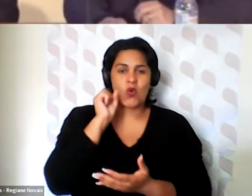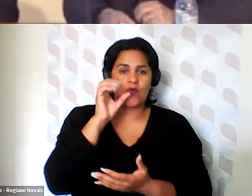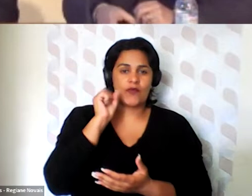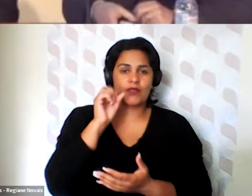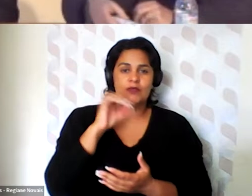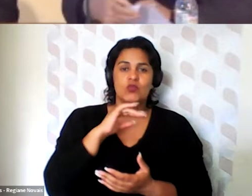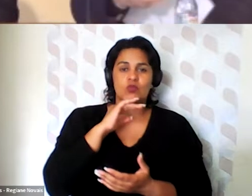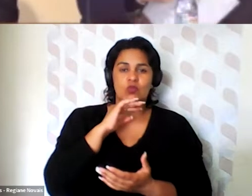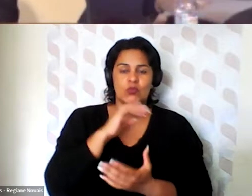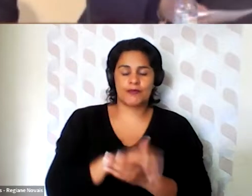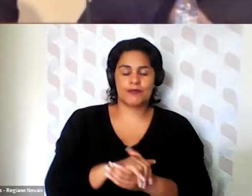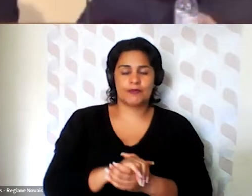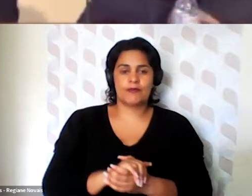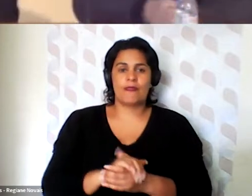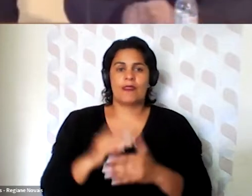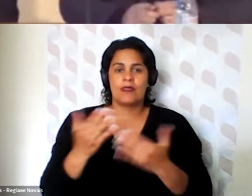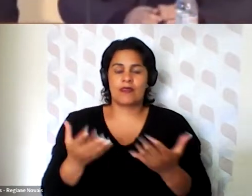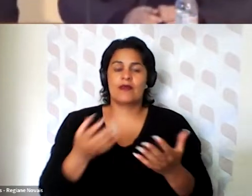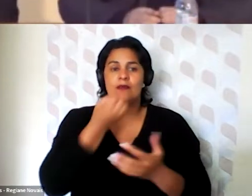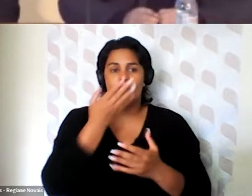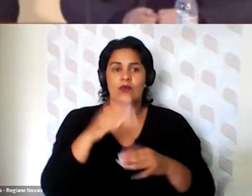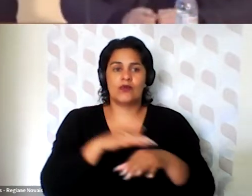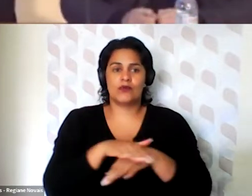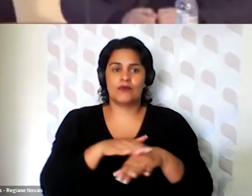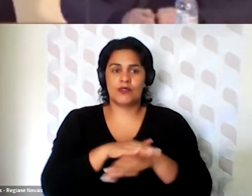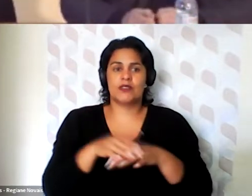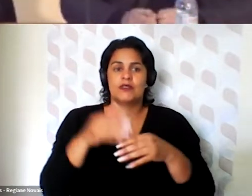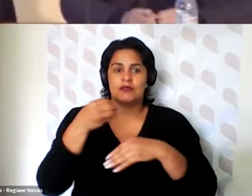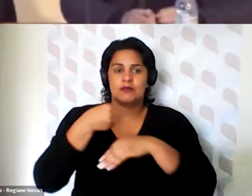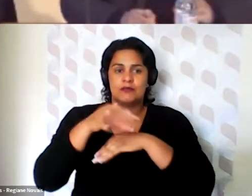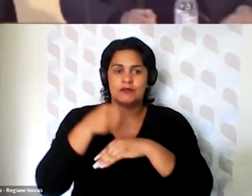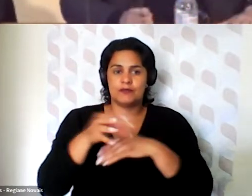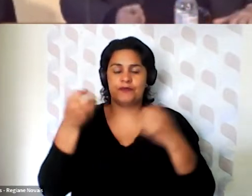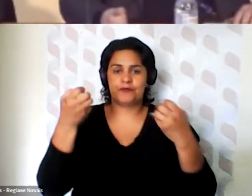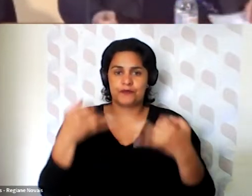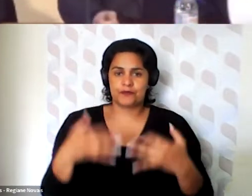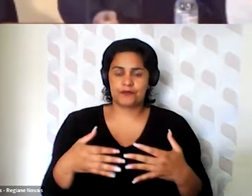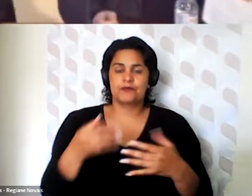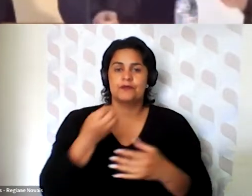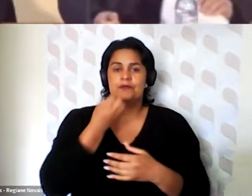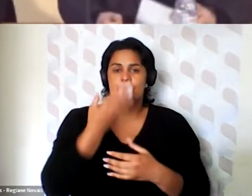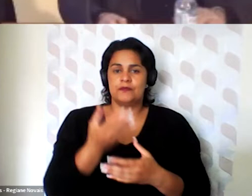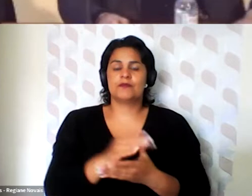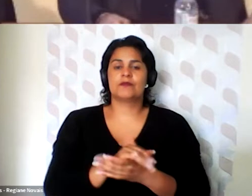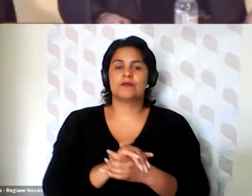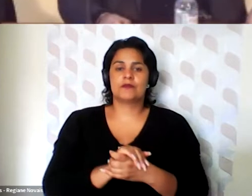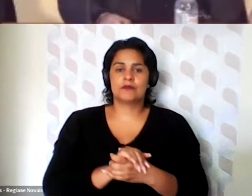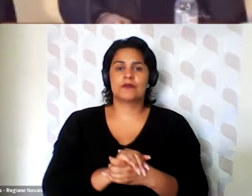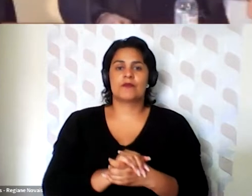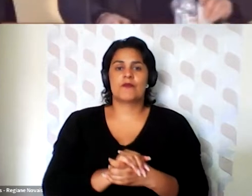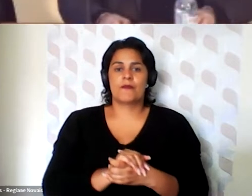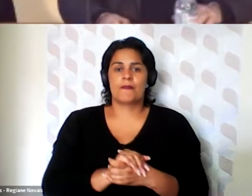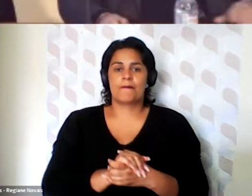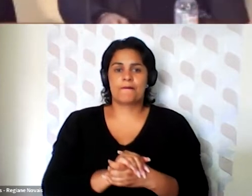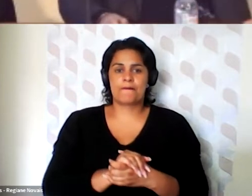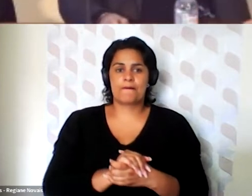Thank you, Andreas. Now we give the floor to Ambassador Cozendey. Ambassador, from the Brazil perspective, what is